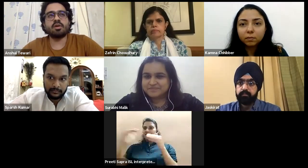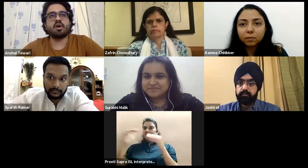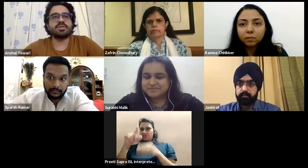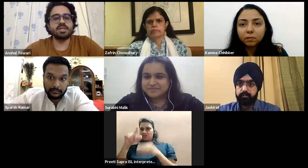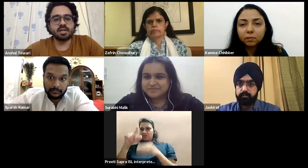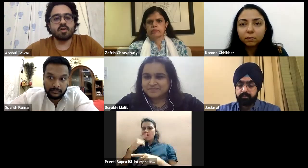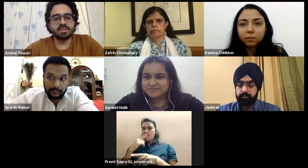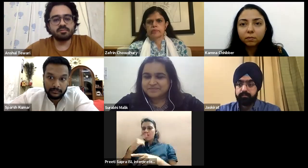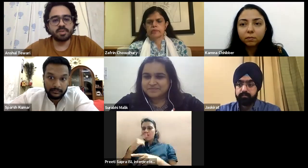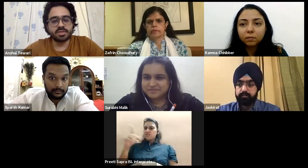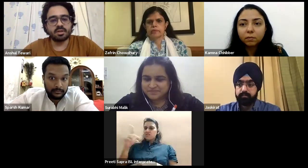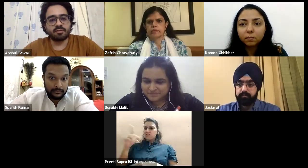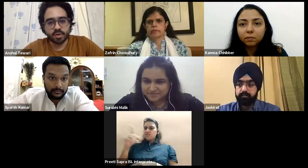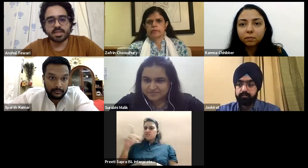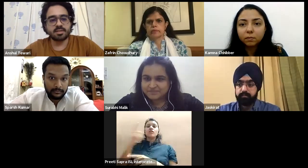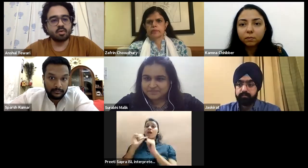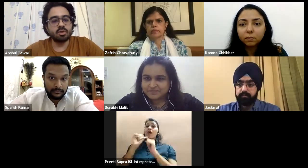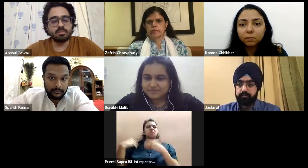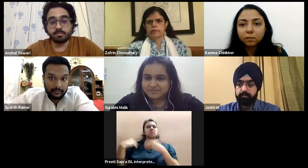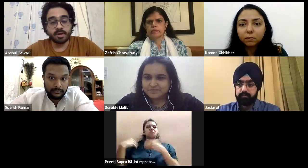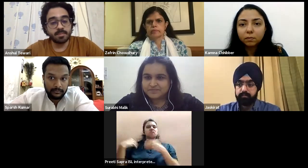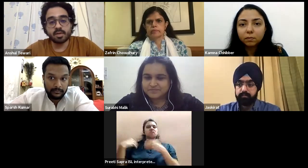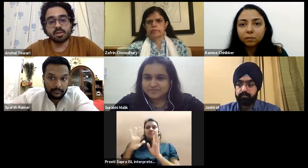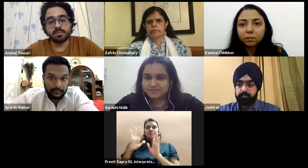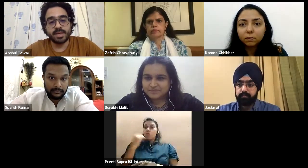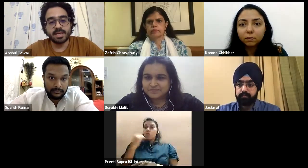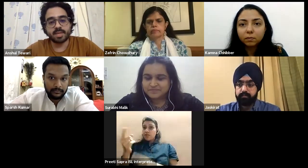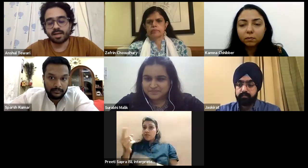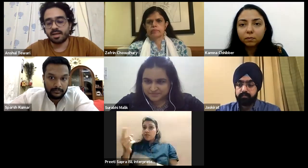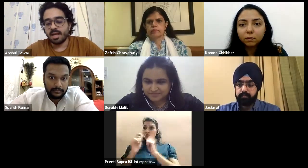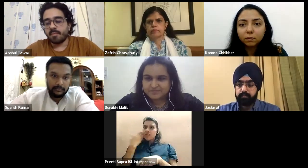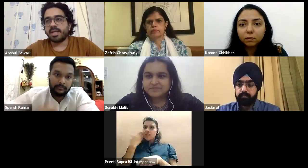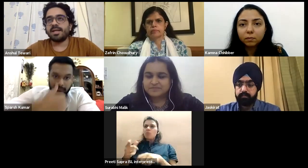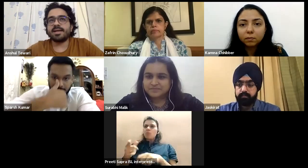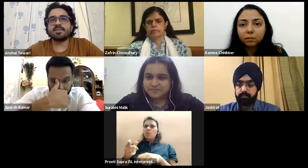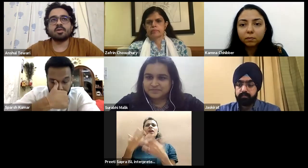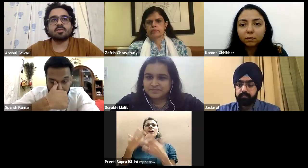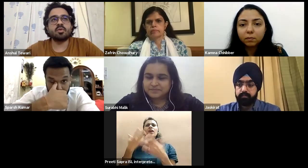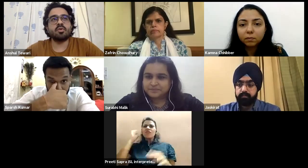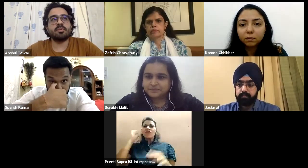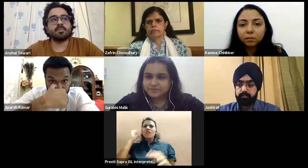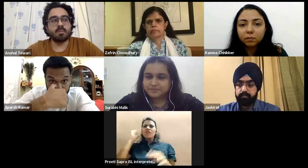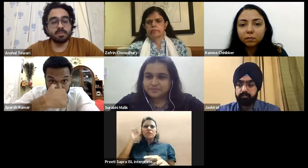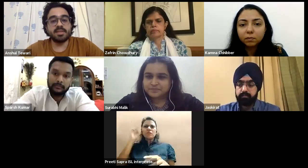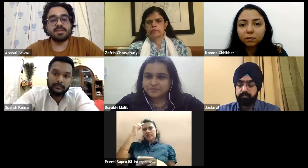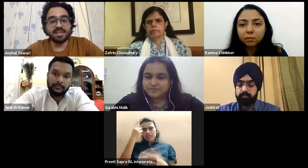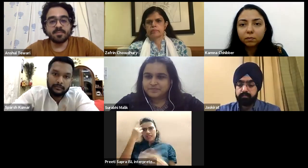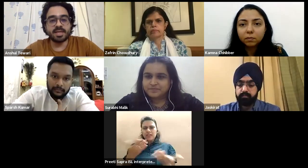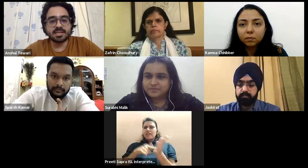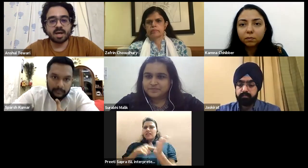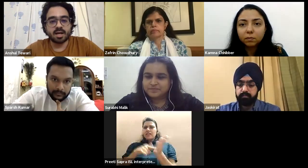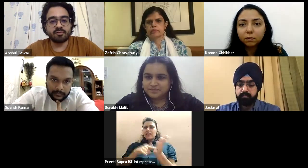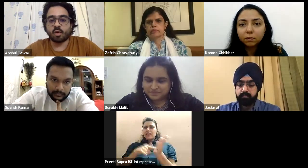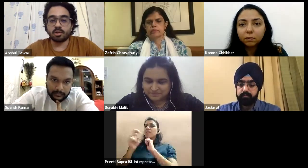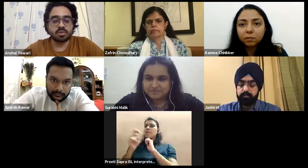The whole conversation around misinformation, of course, there is a whole very big role that the media is playing, but India is also probably the